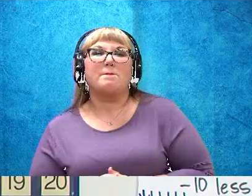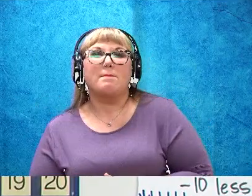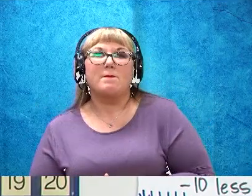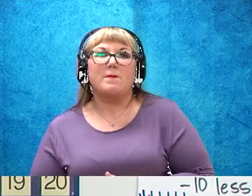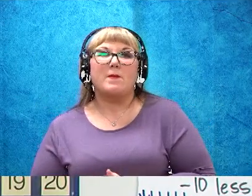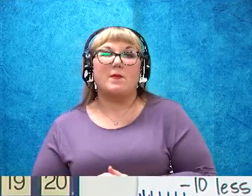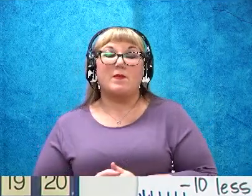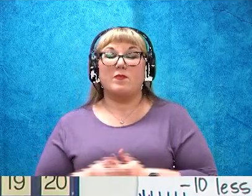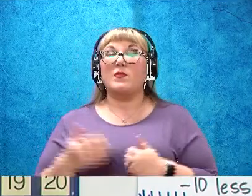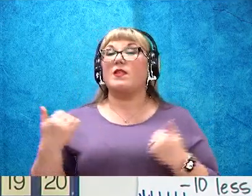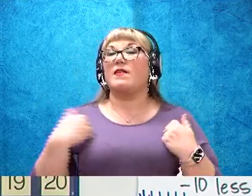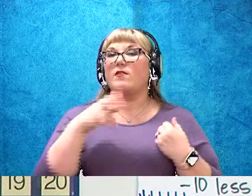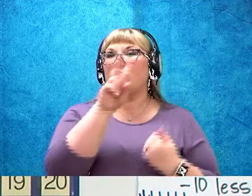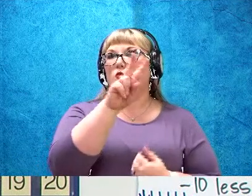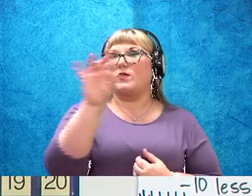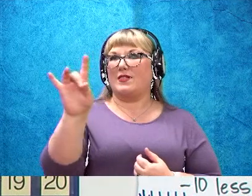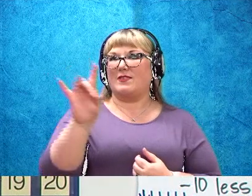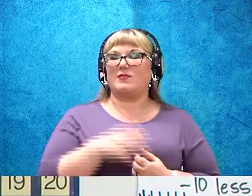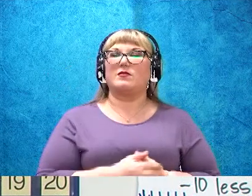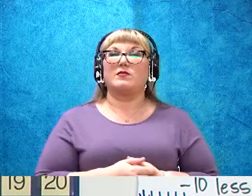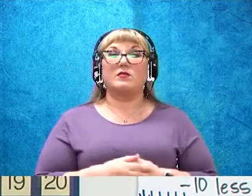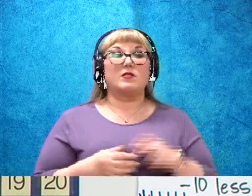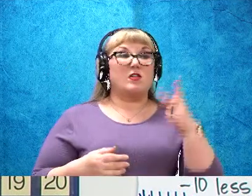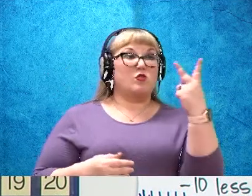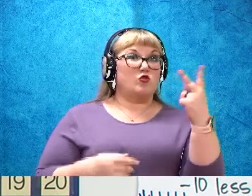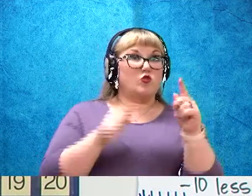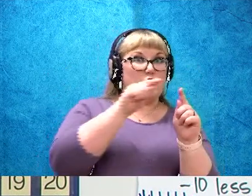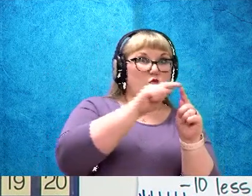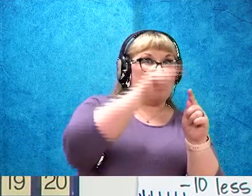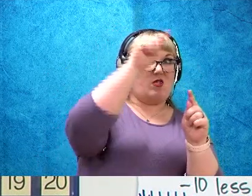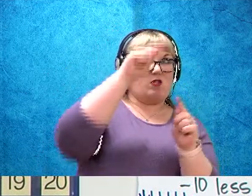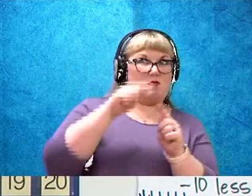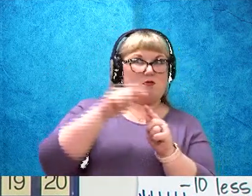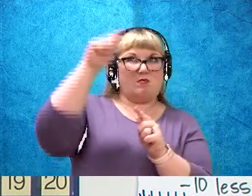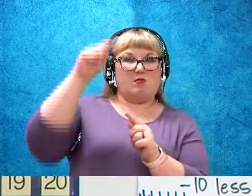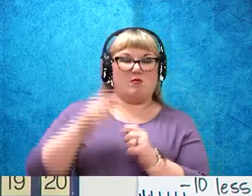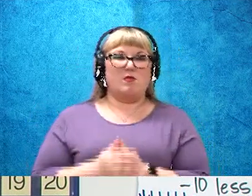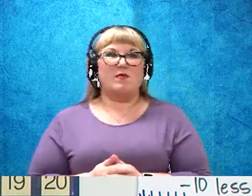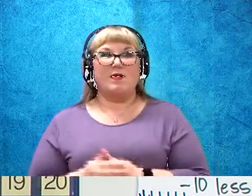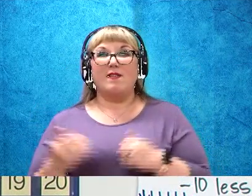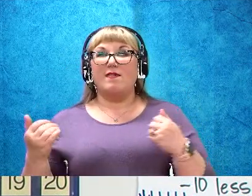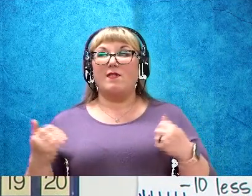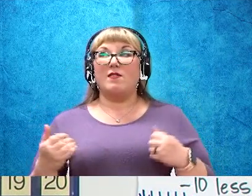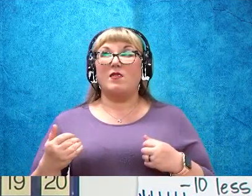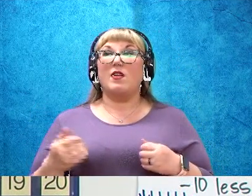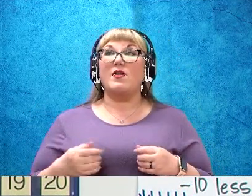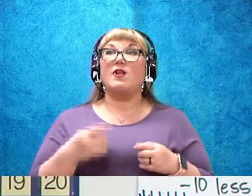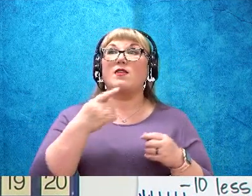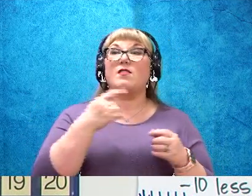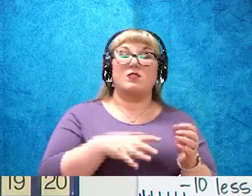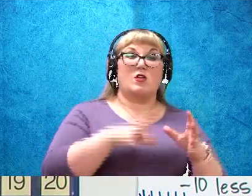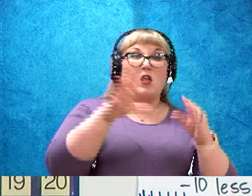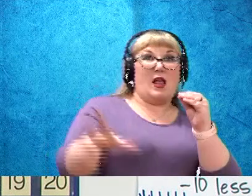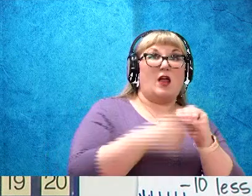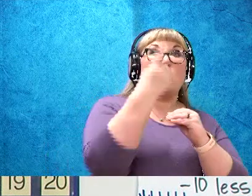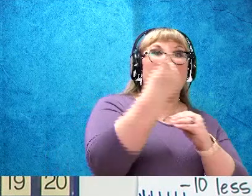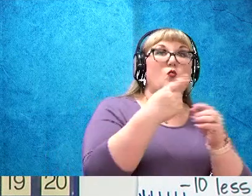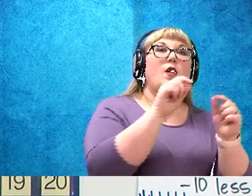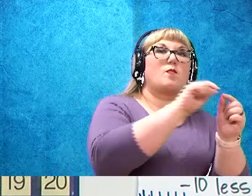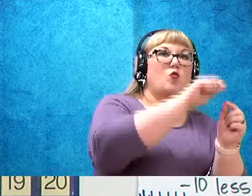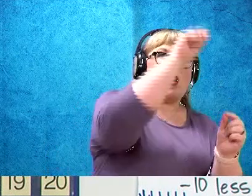We have 28. We have 2 rods in the tens place. We get 1 more rod. Now we